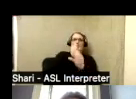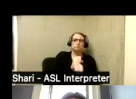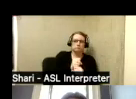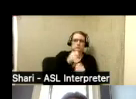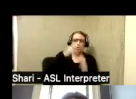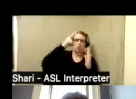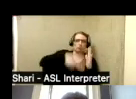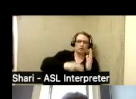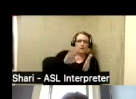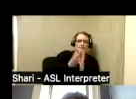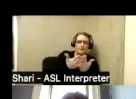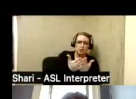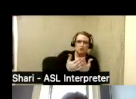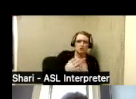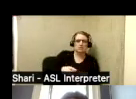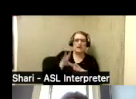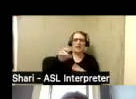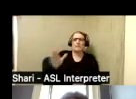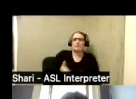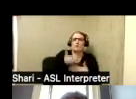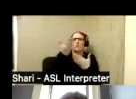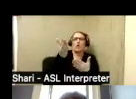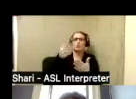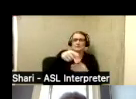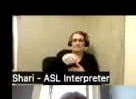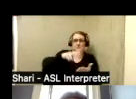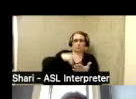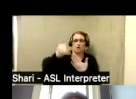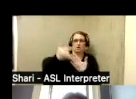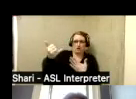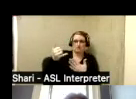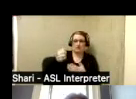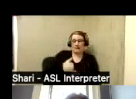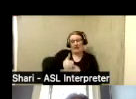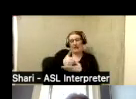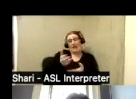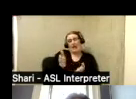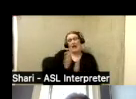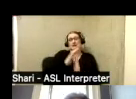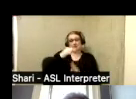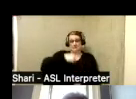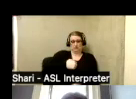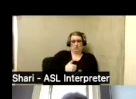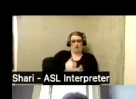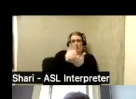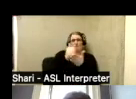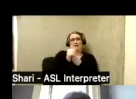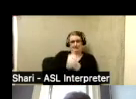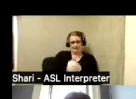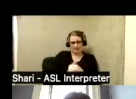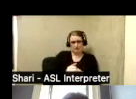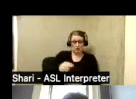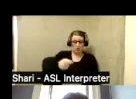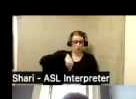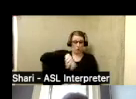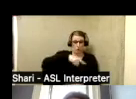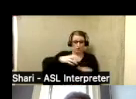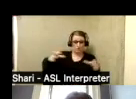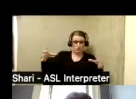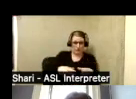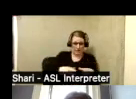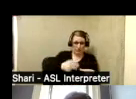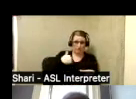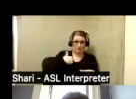book and proposed this project responding to it. He asked me to help lead it. So we, together with a group of Fountain House